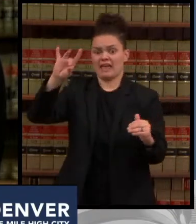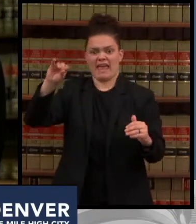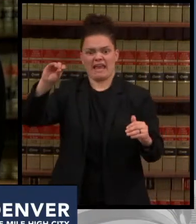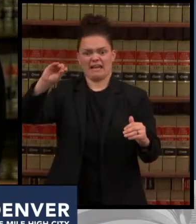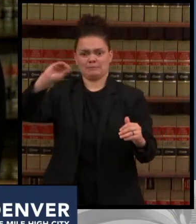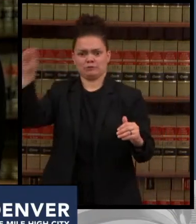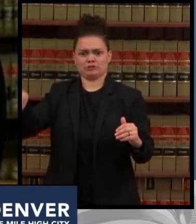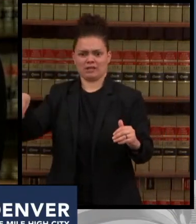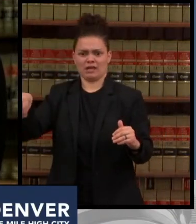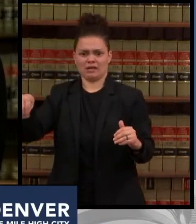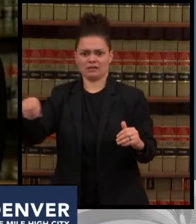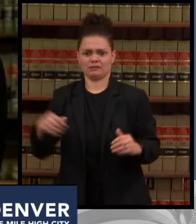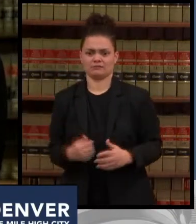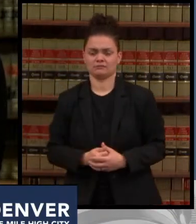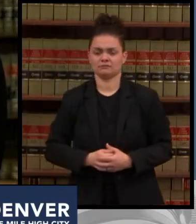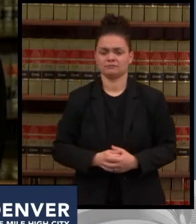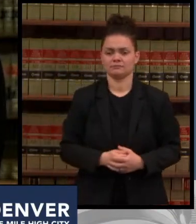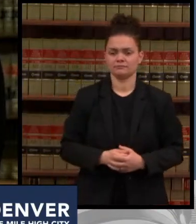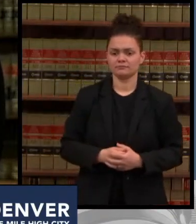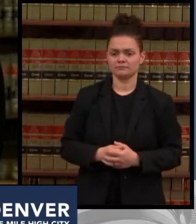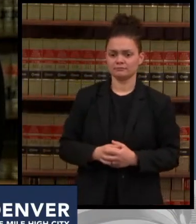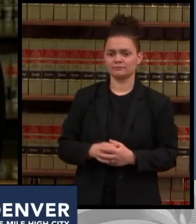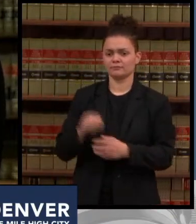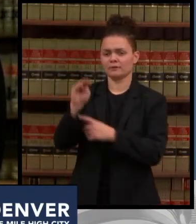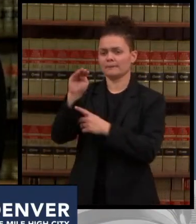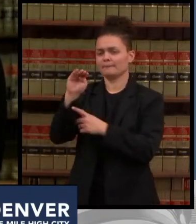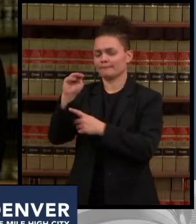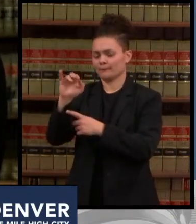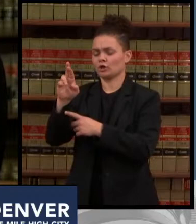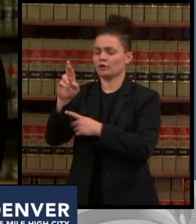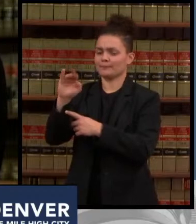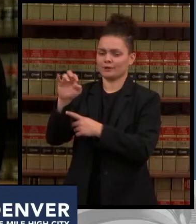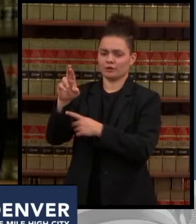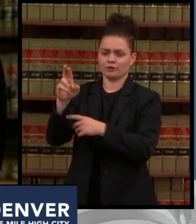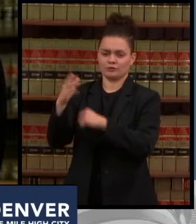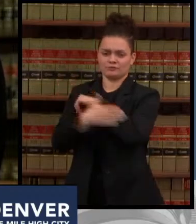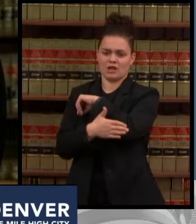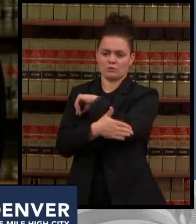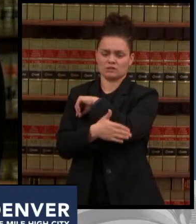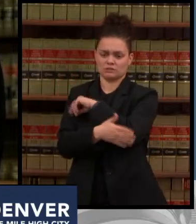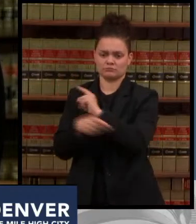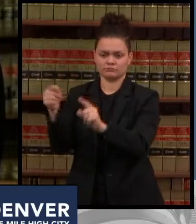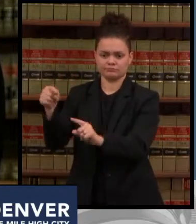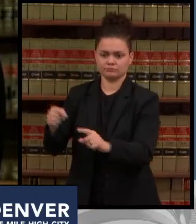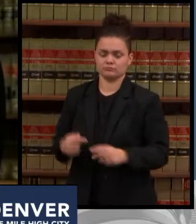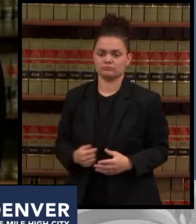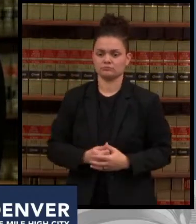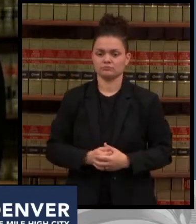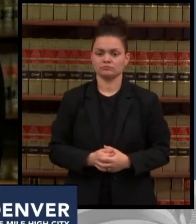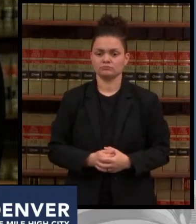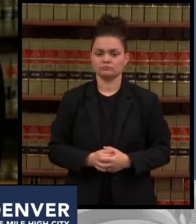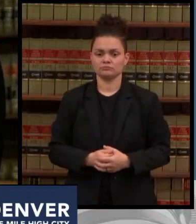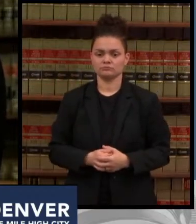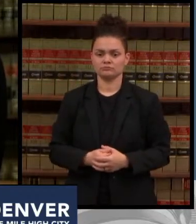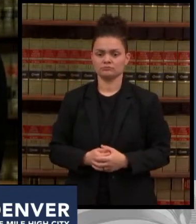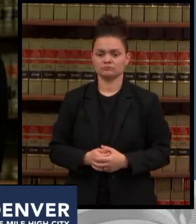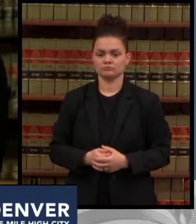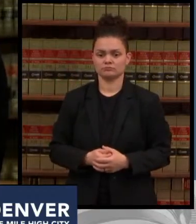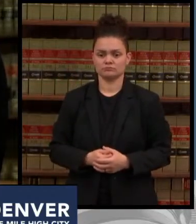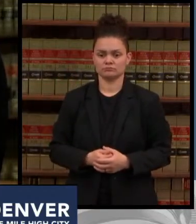thing happened and was documented to result, as Dr. Comstock said, in a 30% reduction